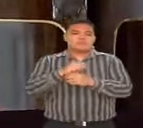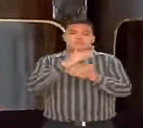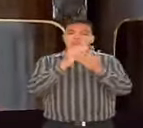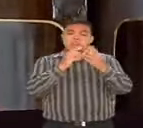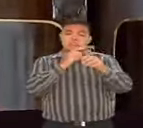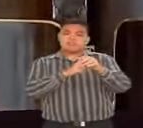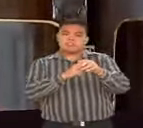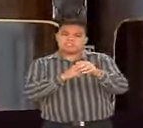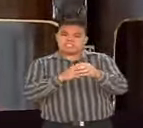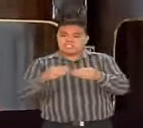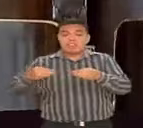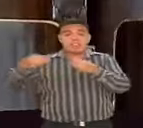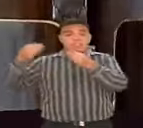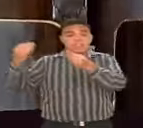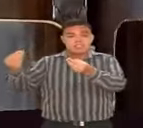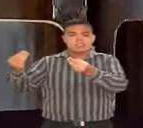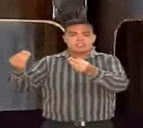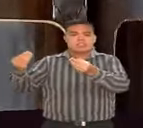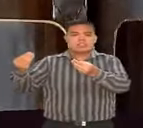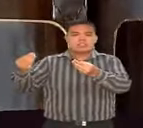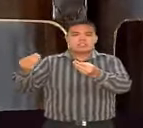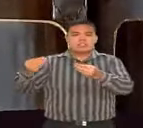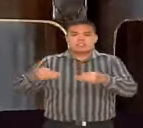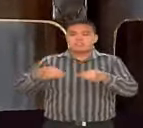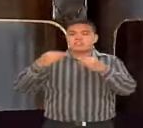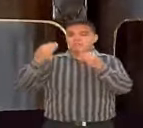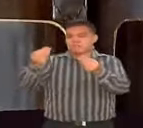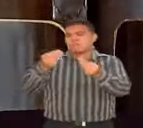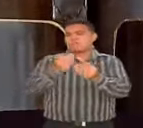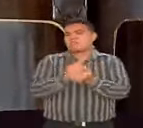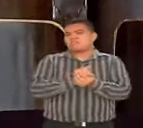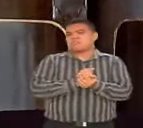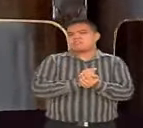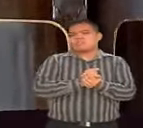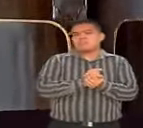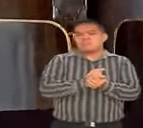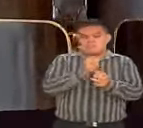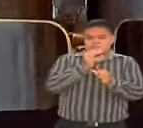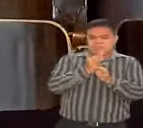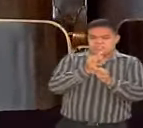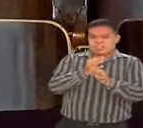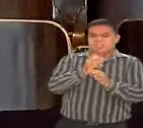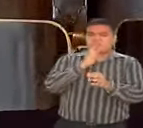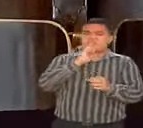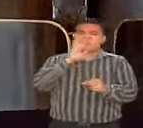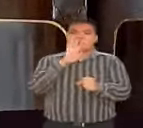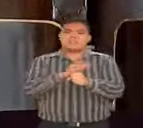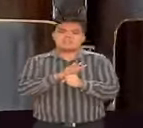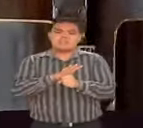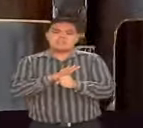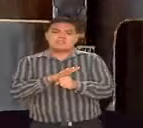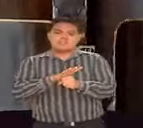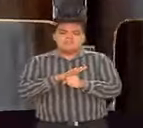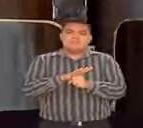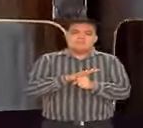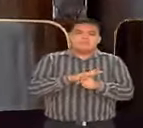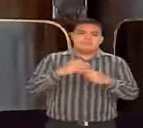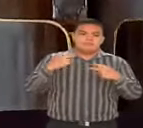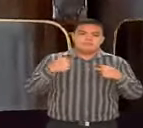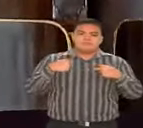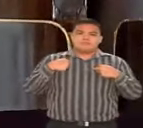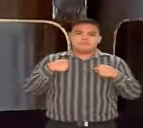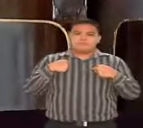Bisag sa atong faith promise lang, sa akong record diri sa faith promise, namang yung ko'y record diri, daladala manin